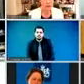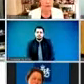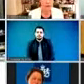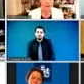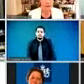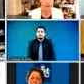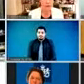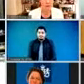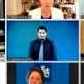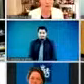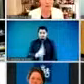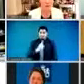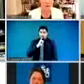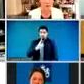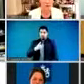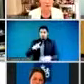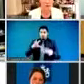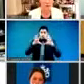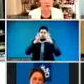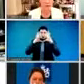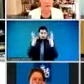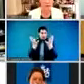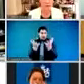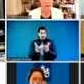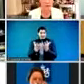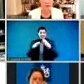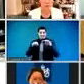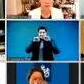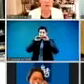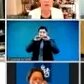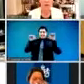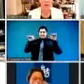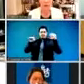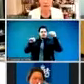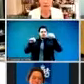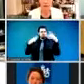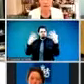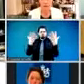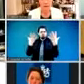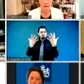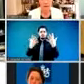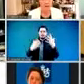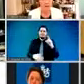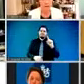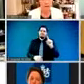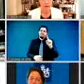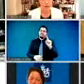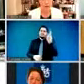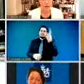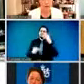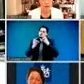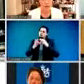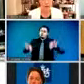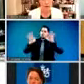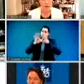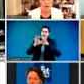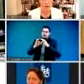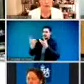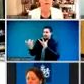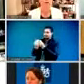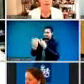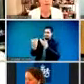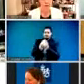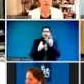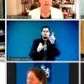is we partner with civil society. And so we work with over 400 organizations around the globe. Almost half of them are women's safety